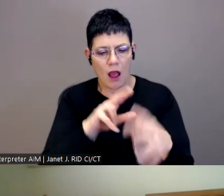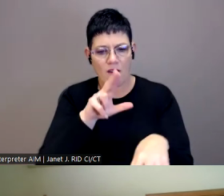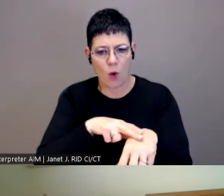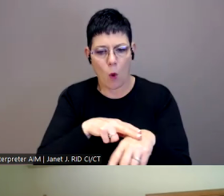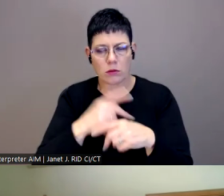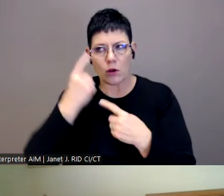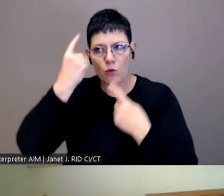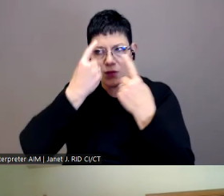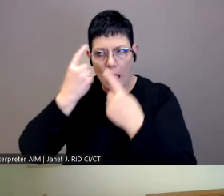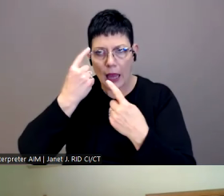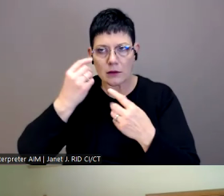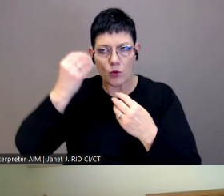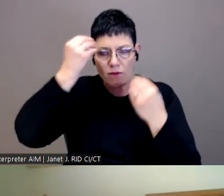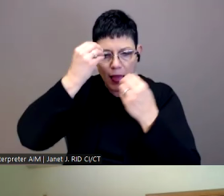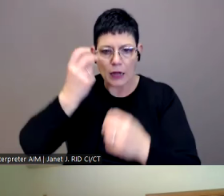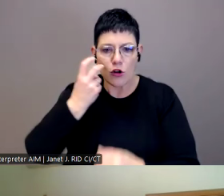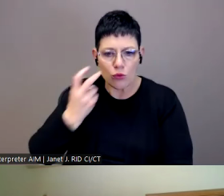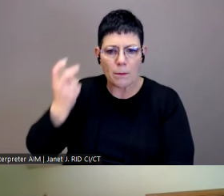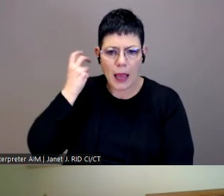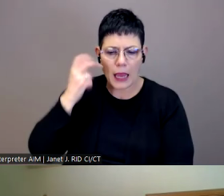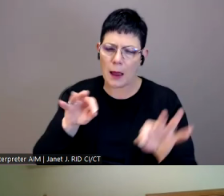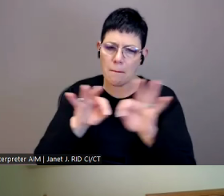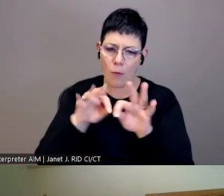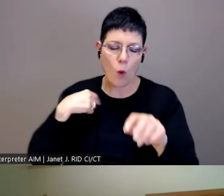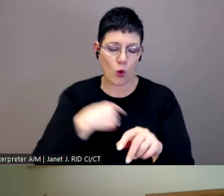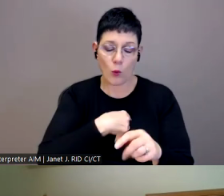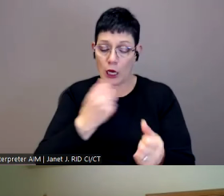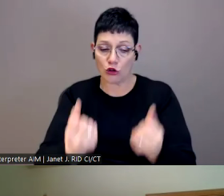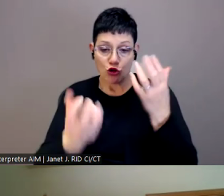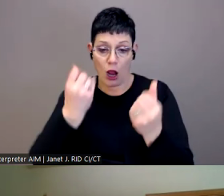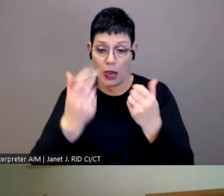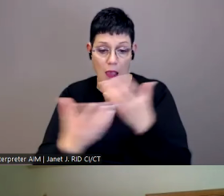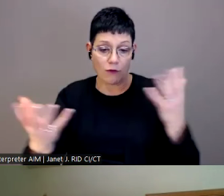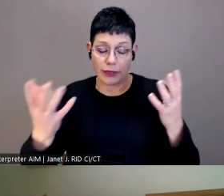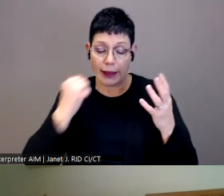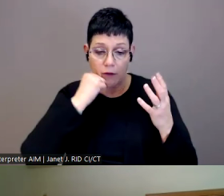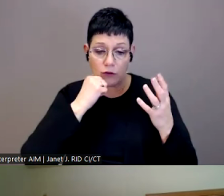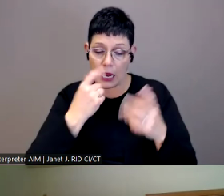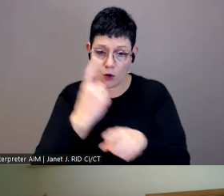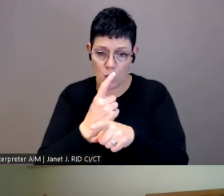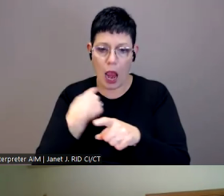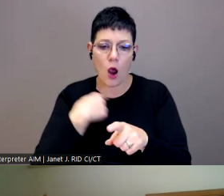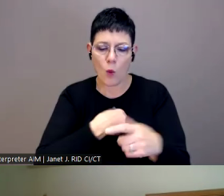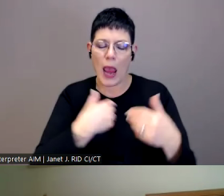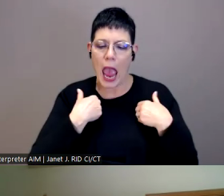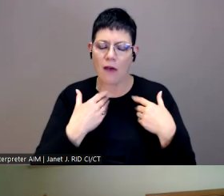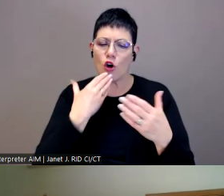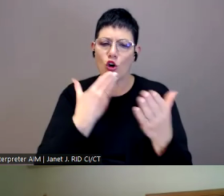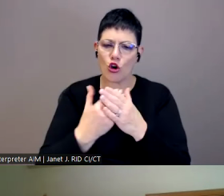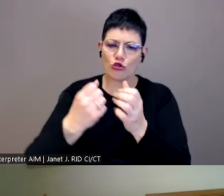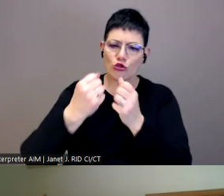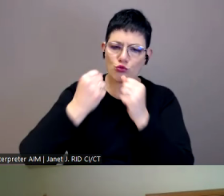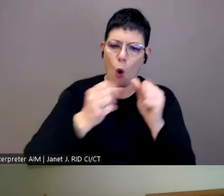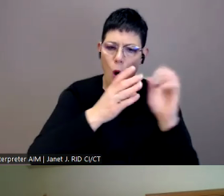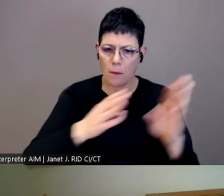and how, we all have really, really, really busy schedules. So we lay out some steps for making that feasible in the toolkit.